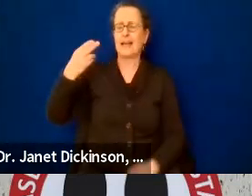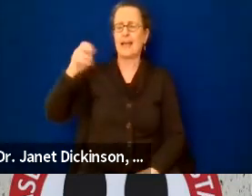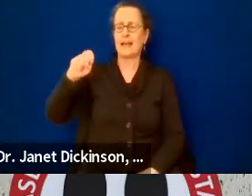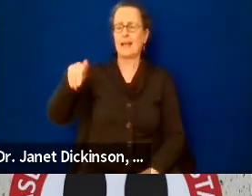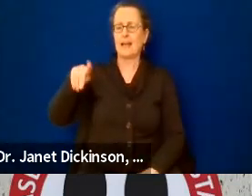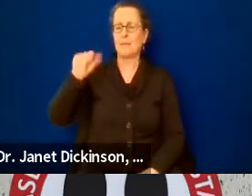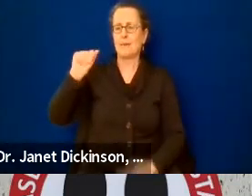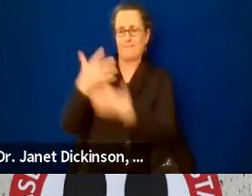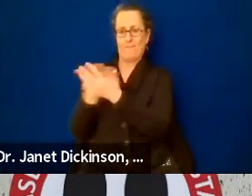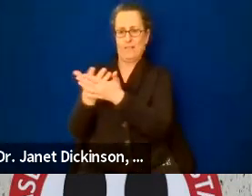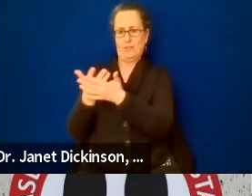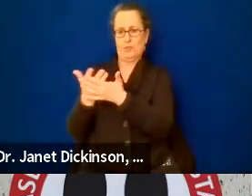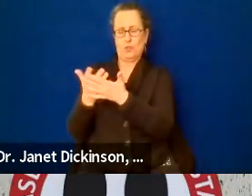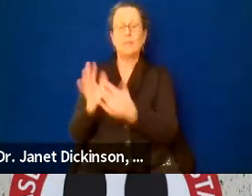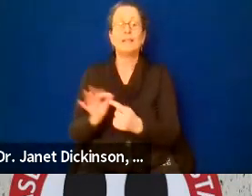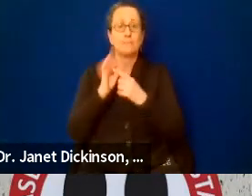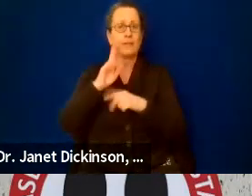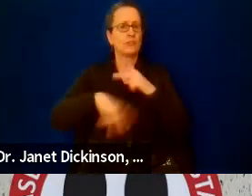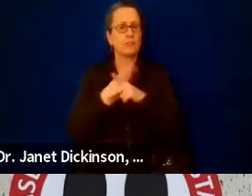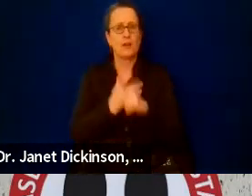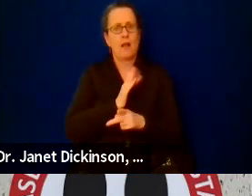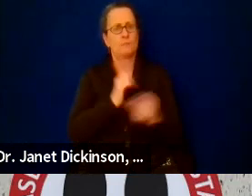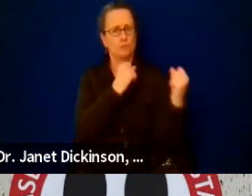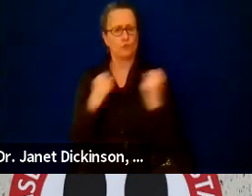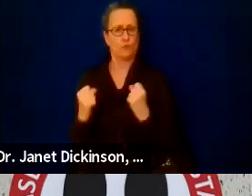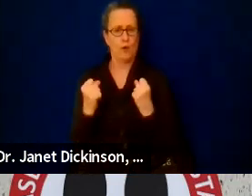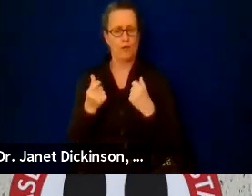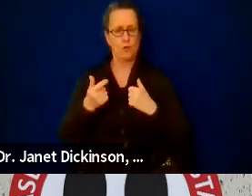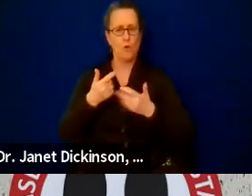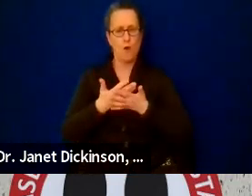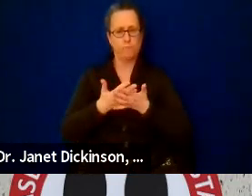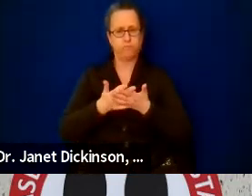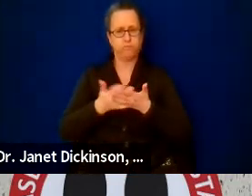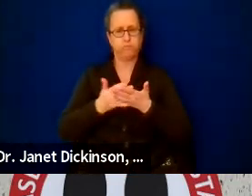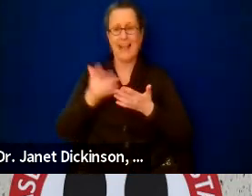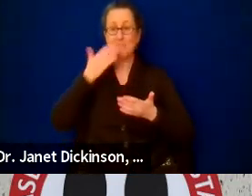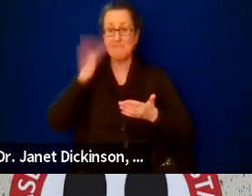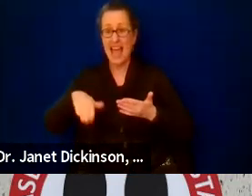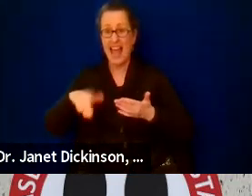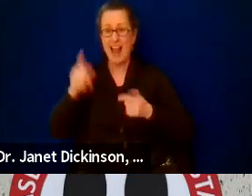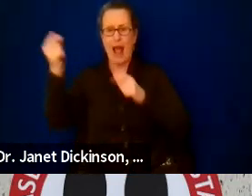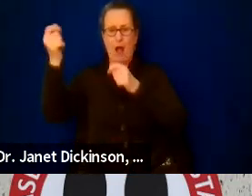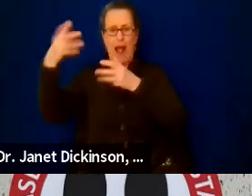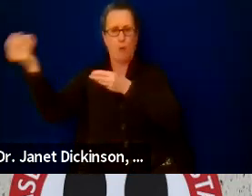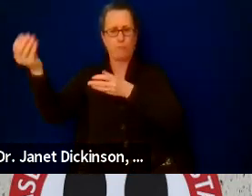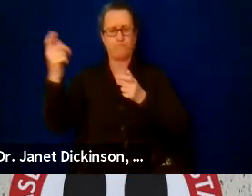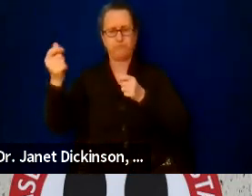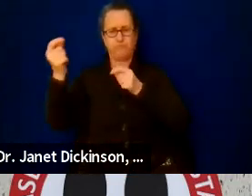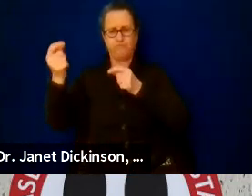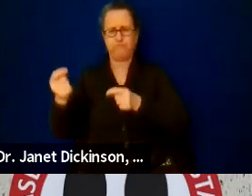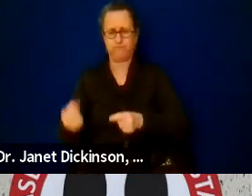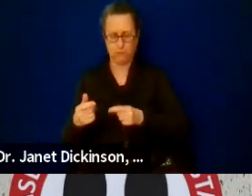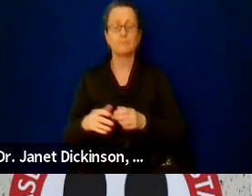won't be spread throughout the classroom or the school. In addition, according to the guidelines